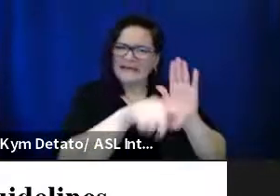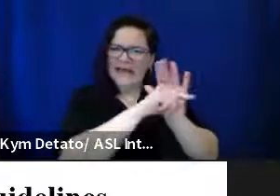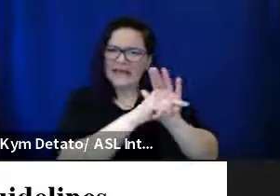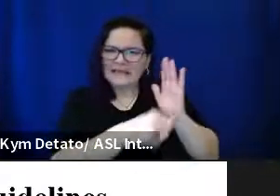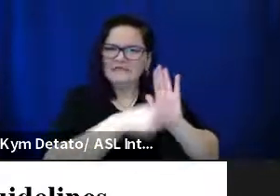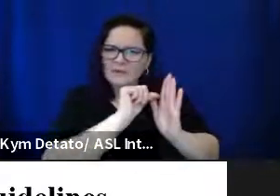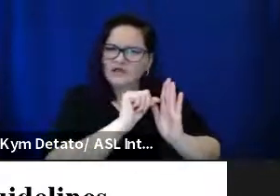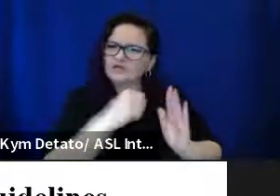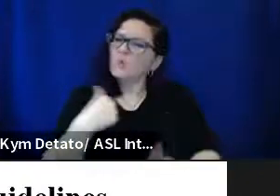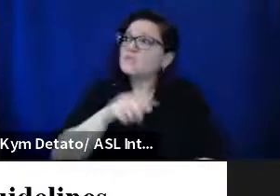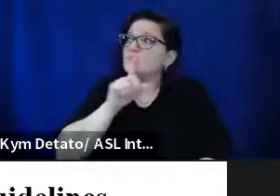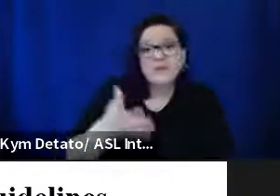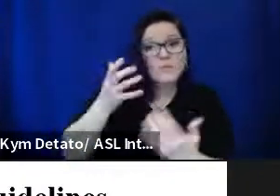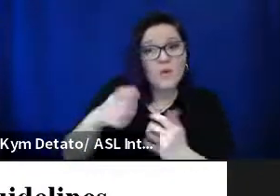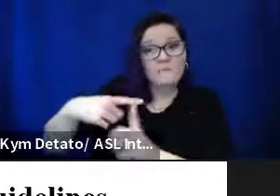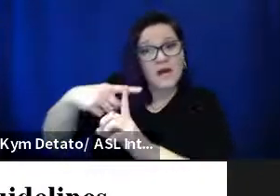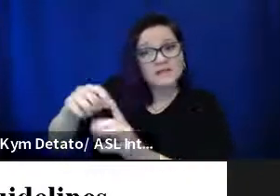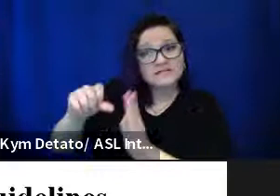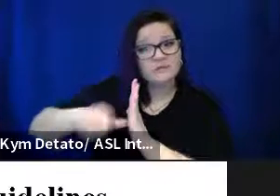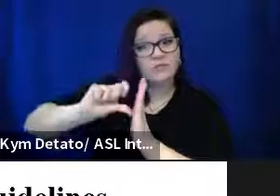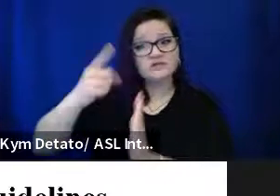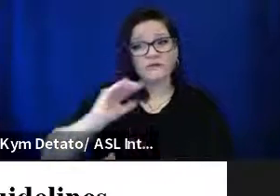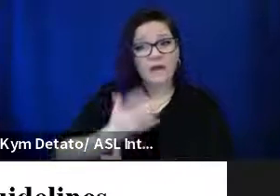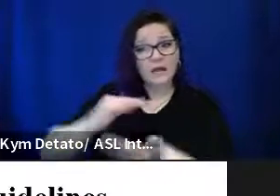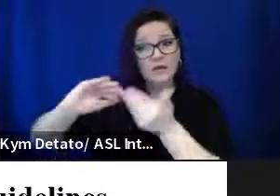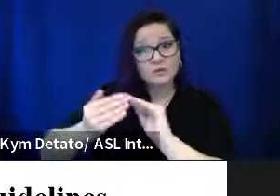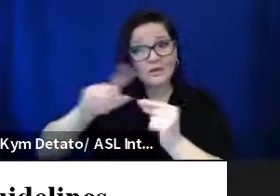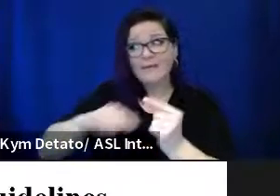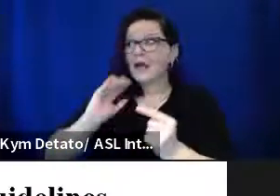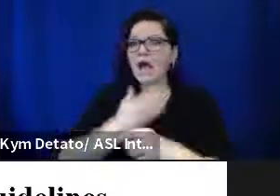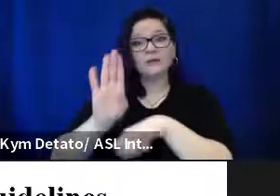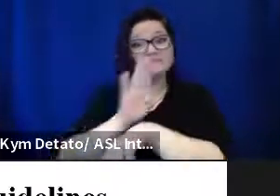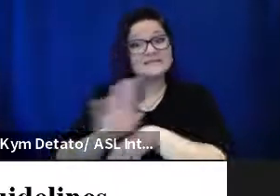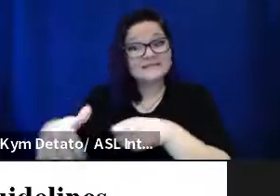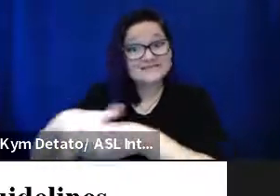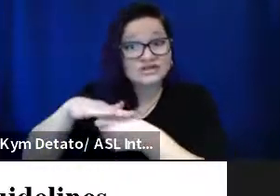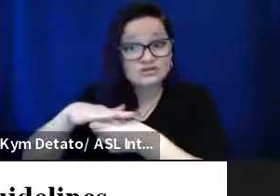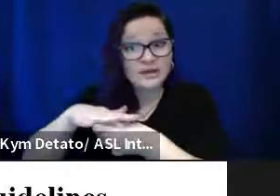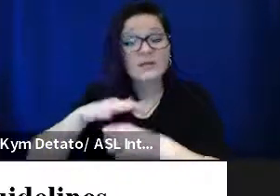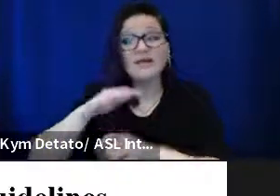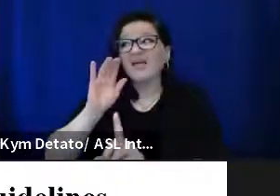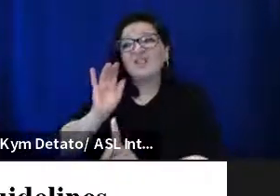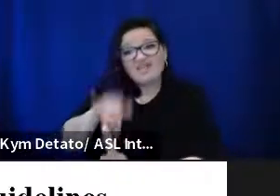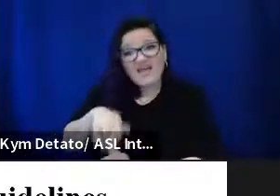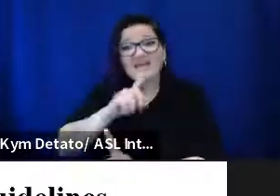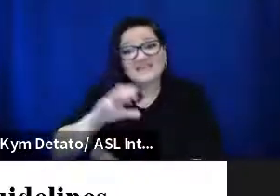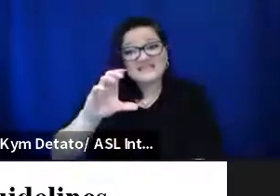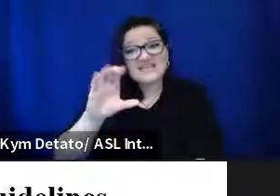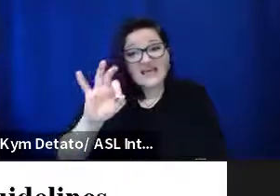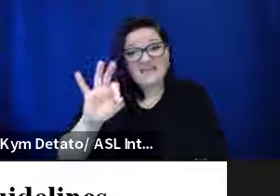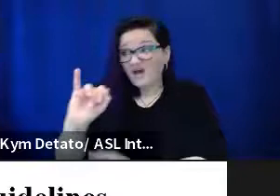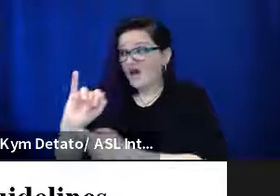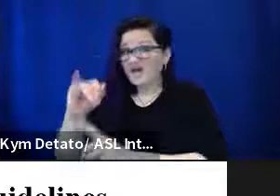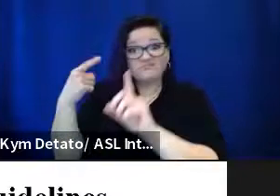have a positive impression in our community about our business district, and that is what CFI is all about.